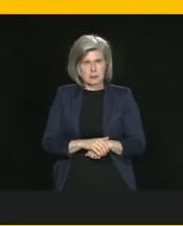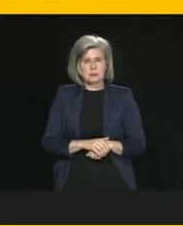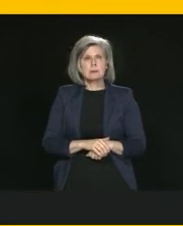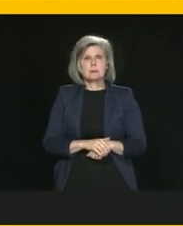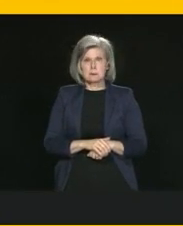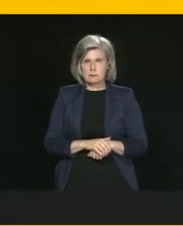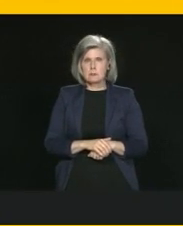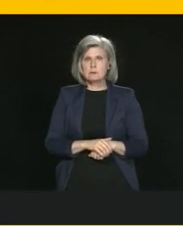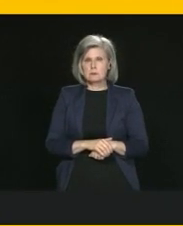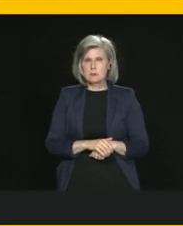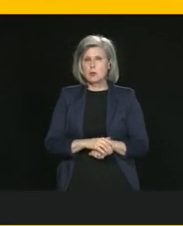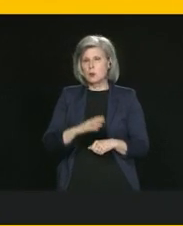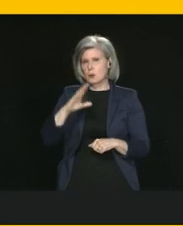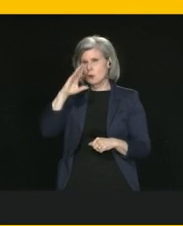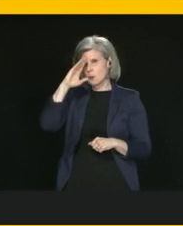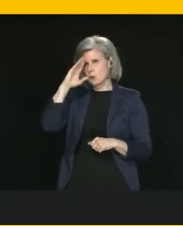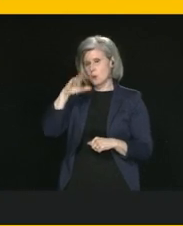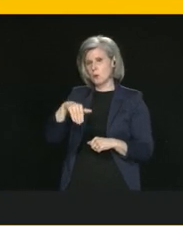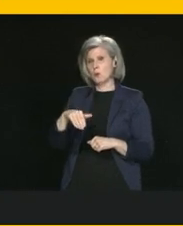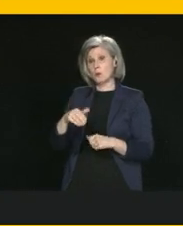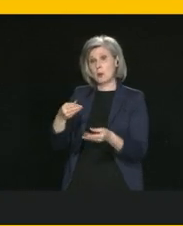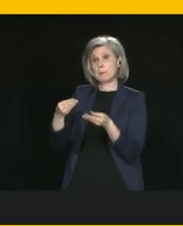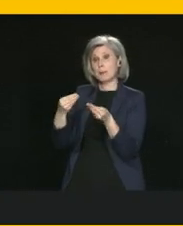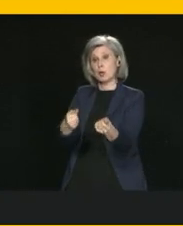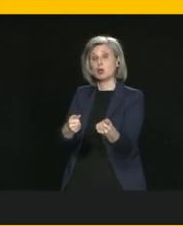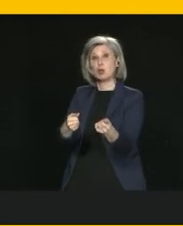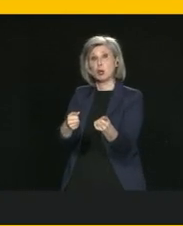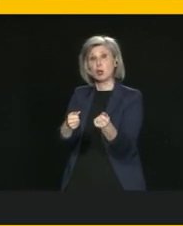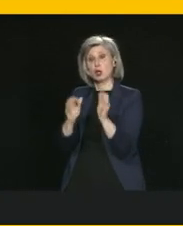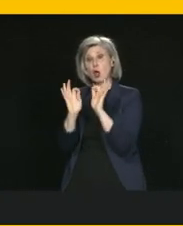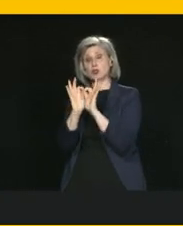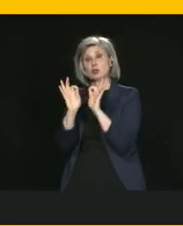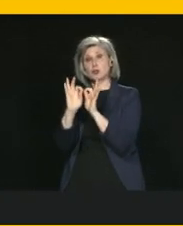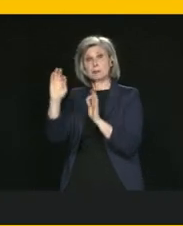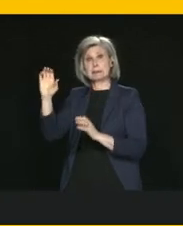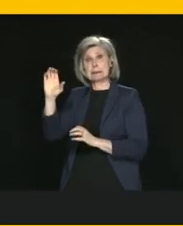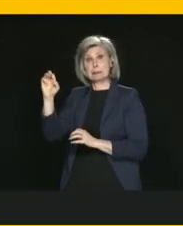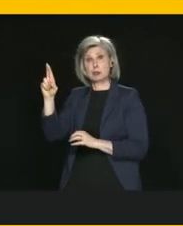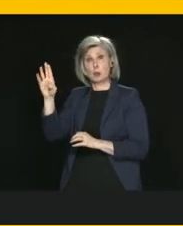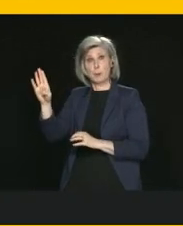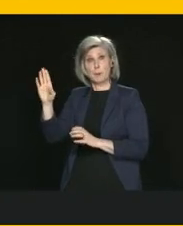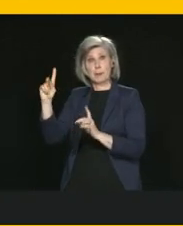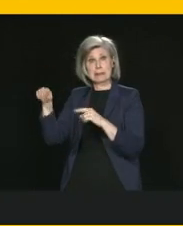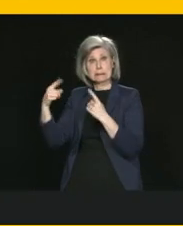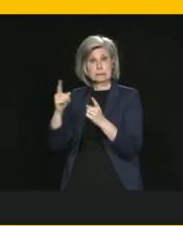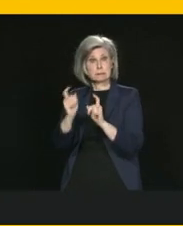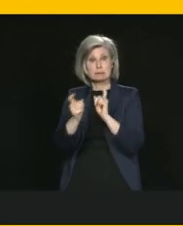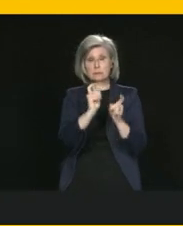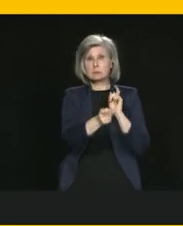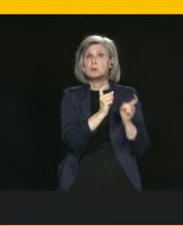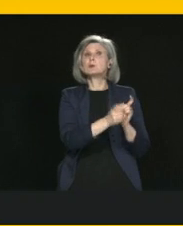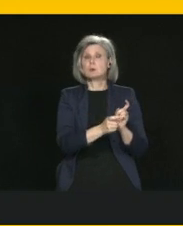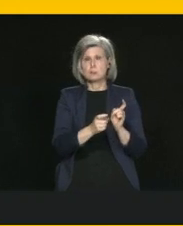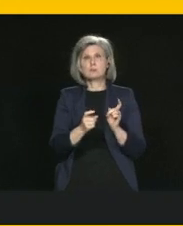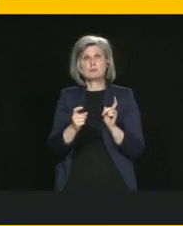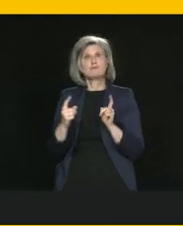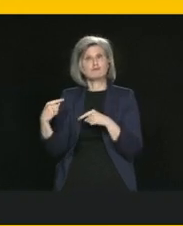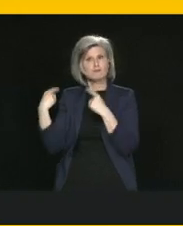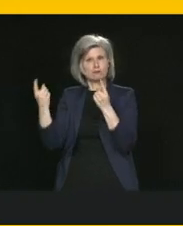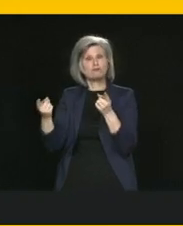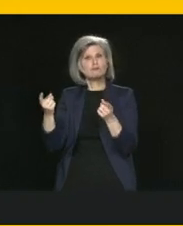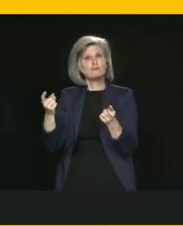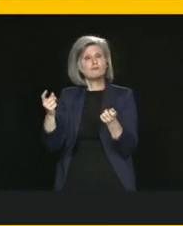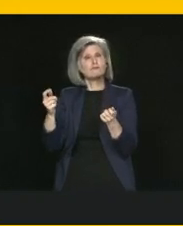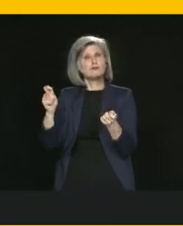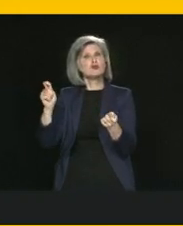CERB have changed over the last few weeks, and for good reasons, as Minister Qualtro, and she might want to